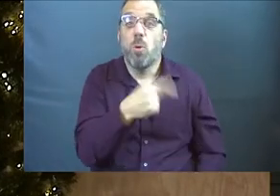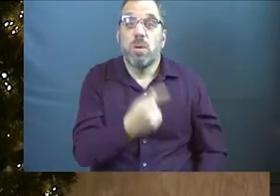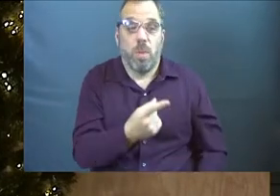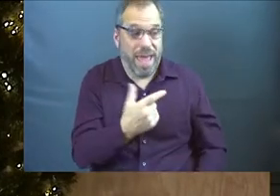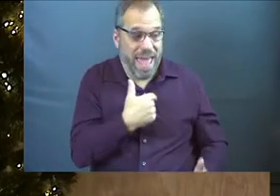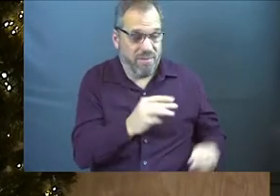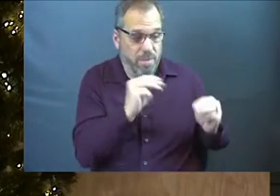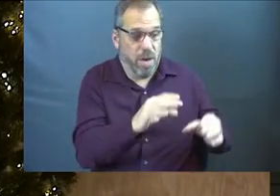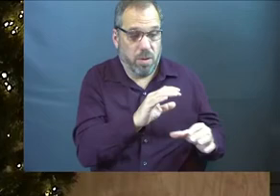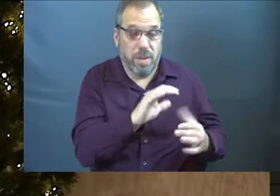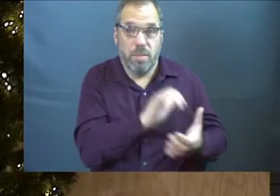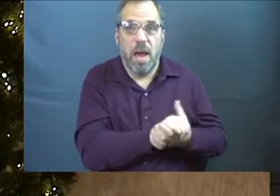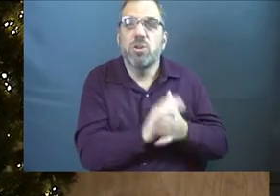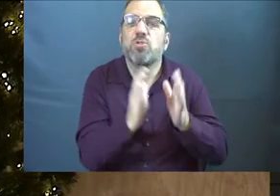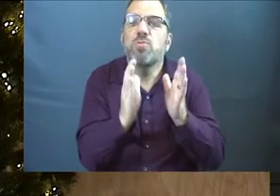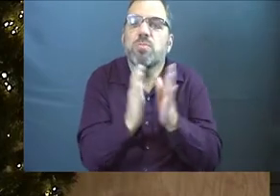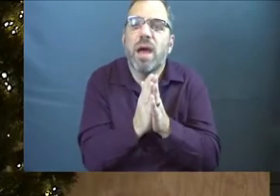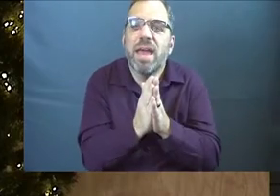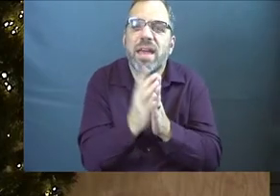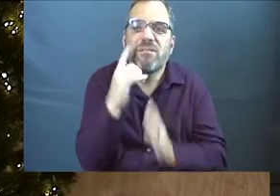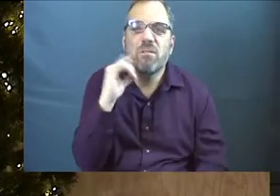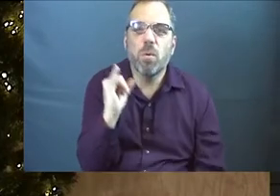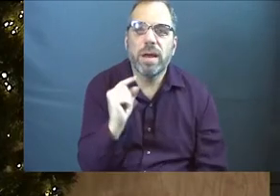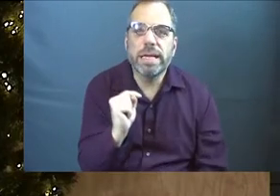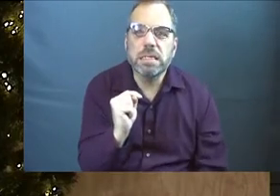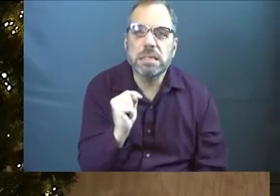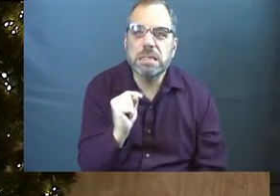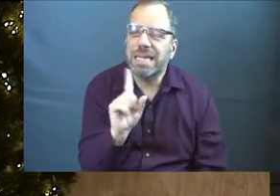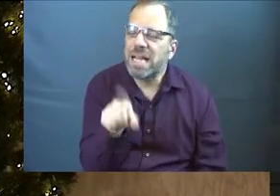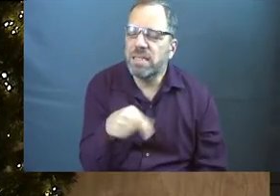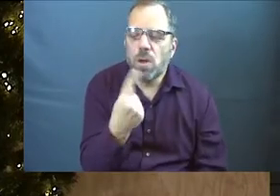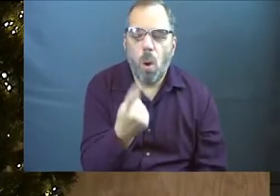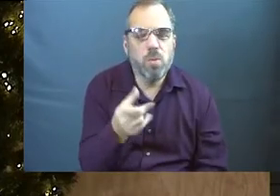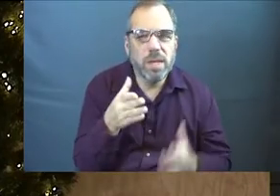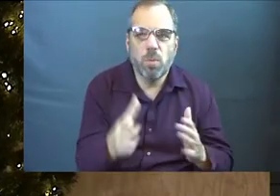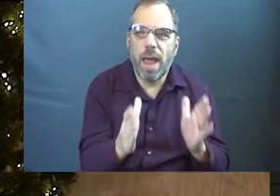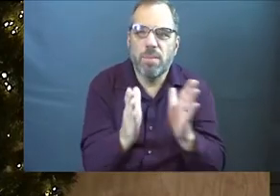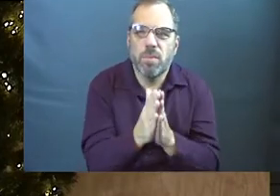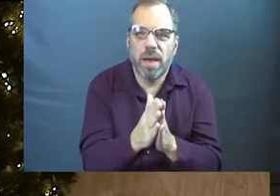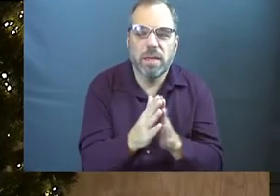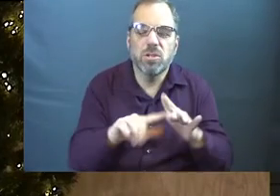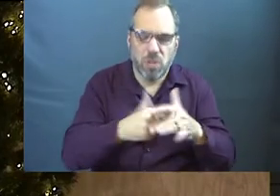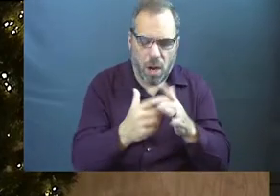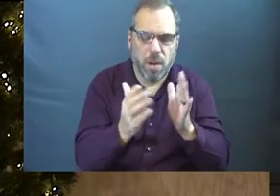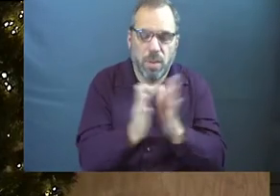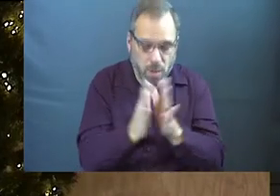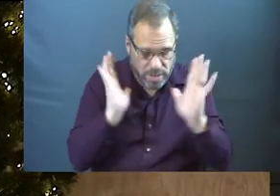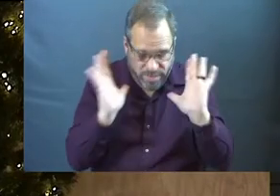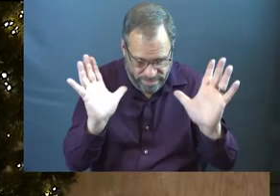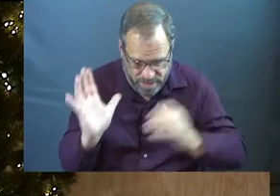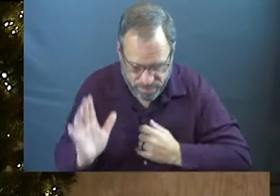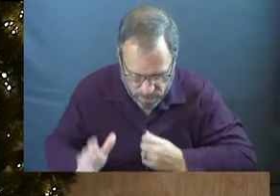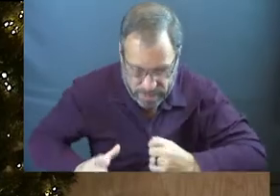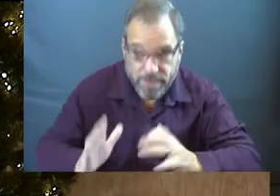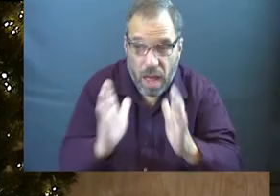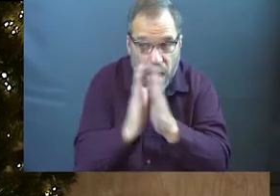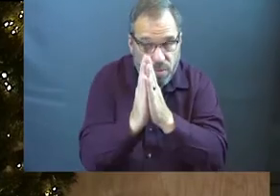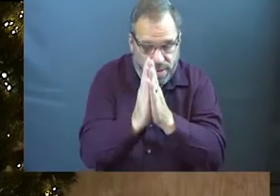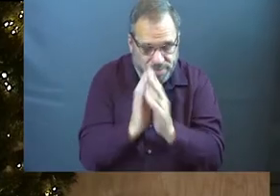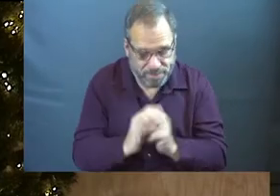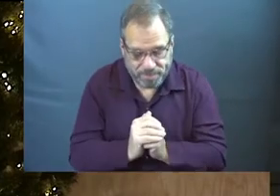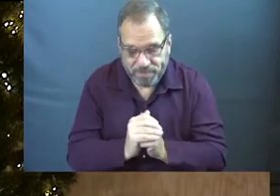you get a miracle is you pray for it. Amen? That's the only way you get it. So he said, start praying. Okay, I'll start